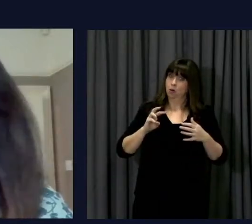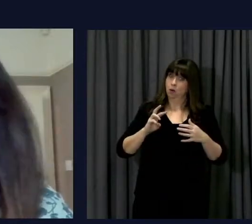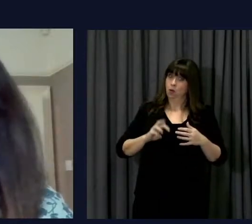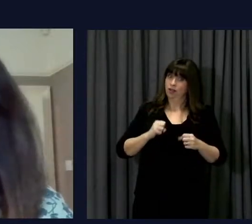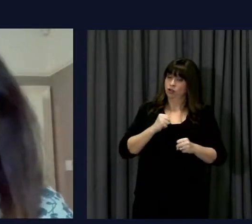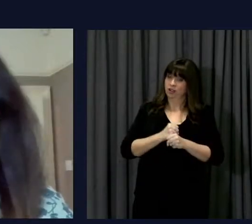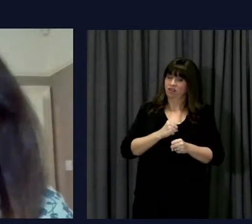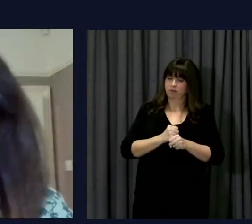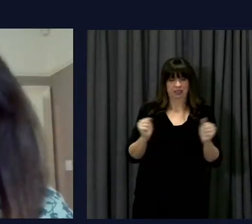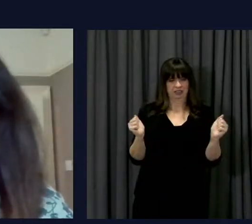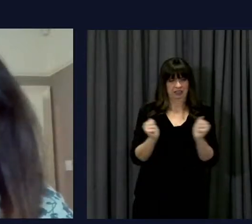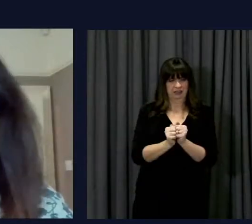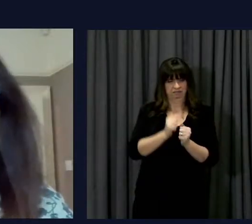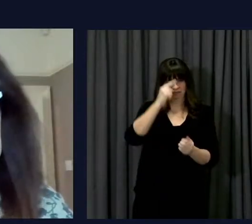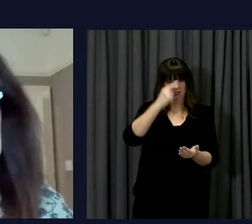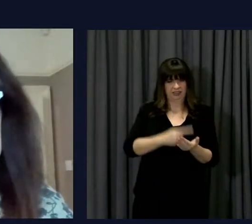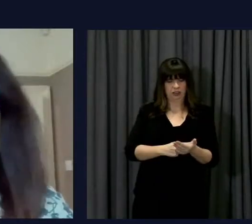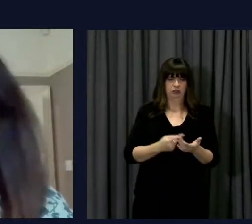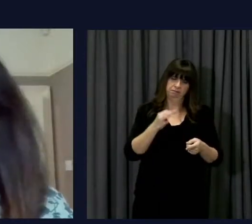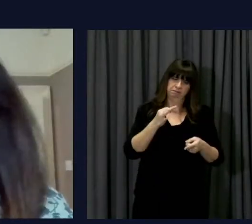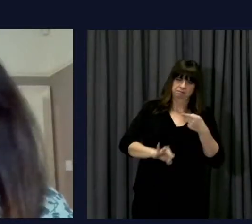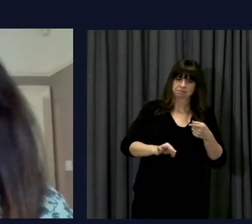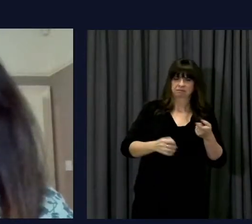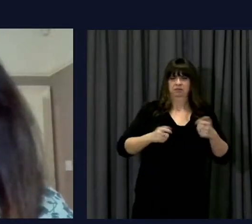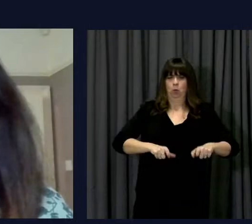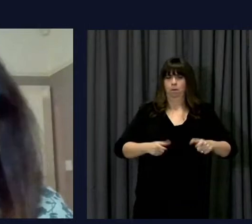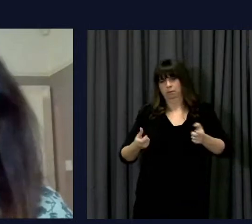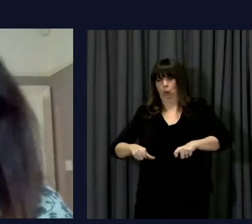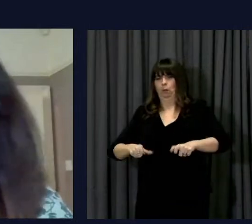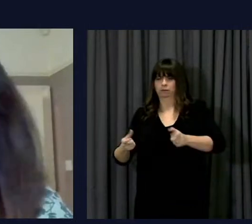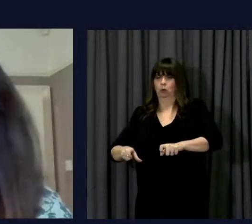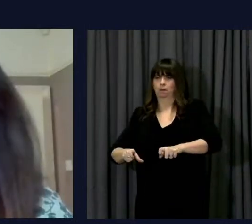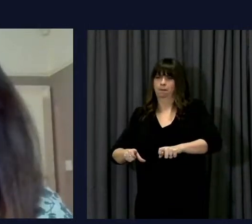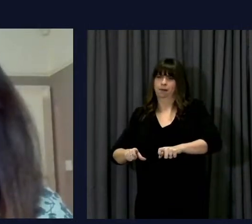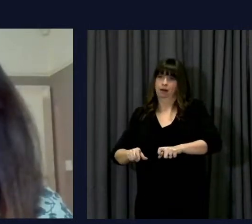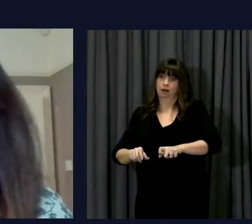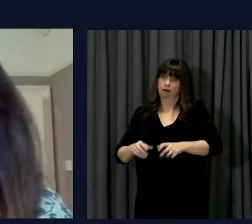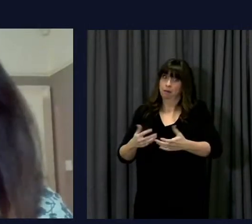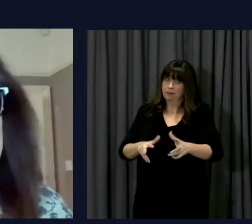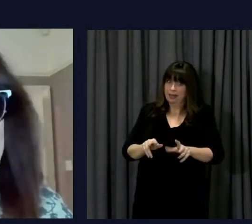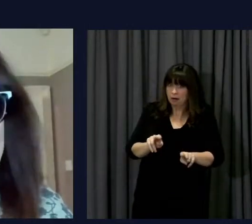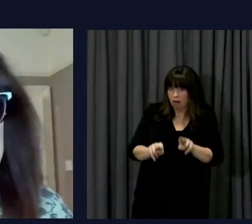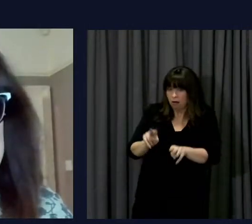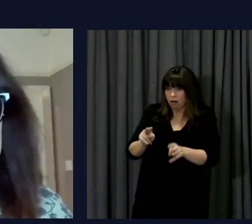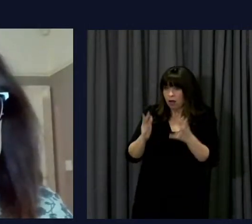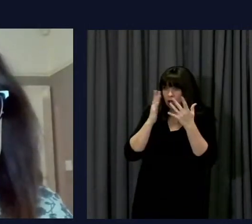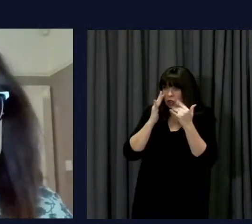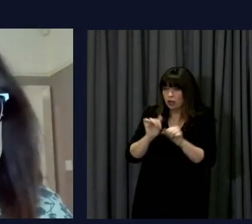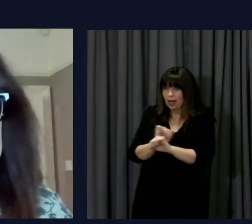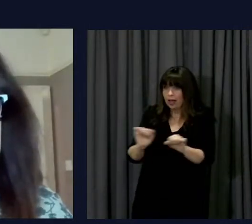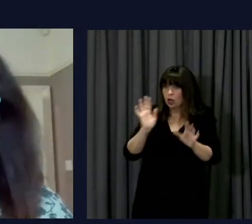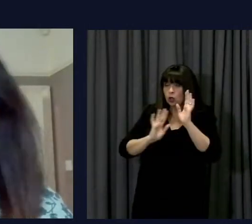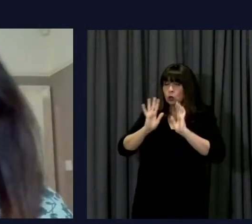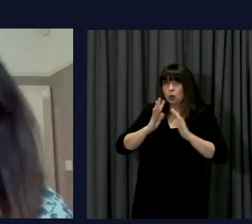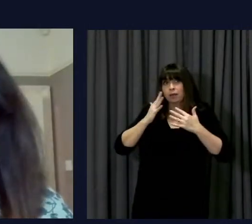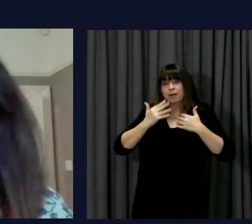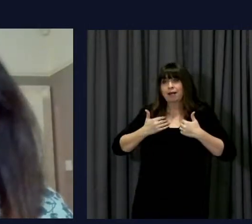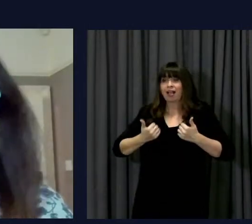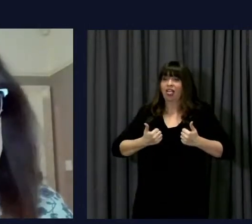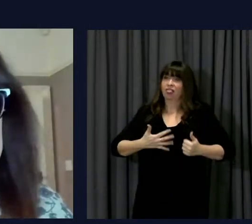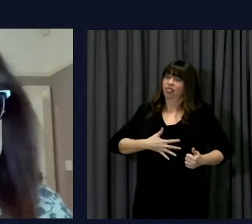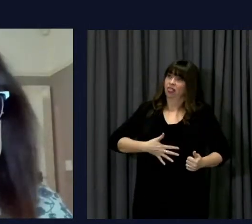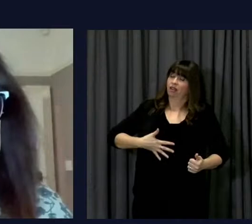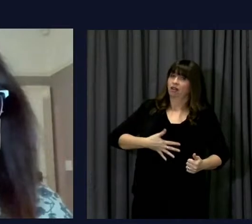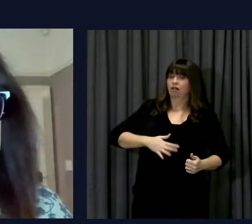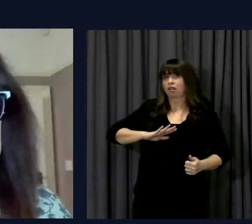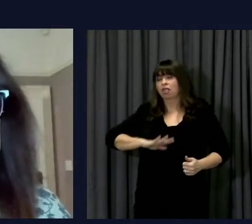Government makes decisions on restrictions policy? And if so, who is assessing those effects? And how is that being weighed up